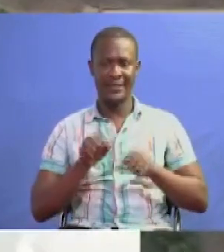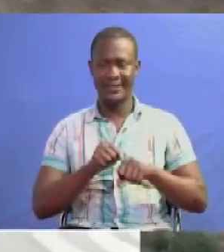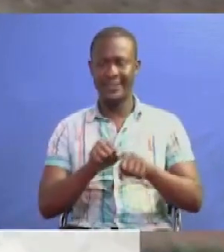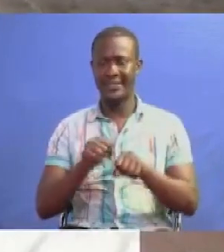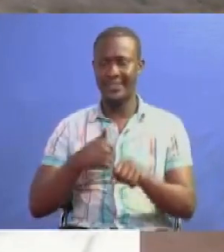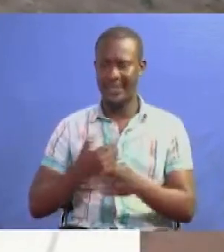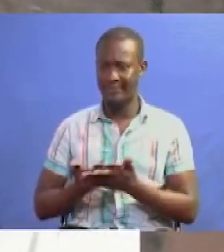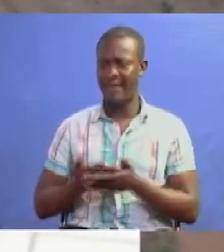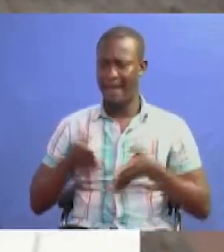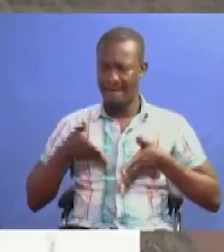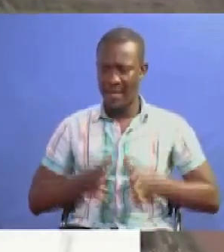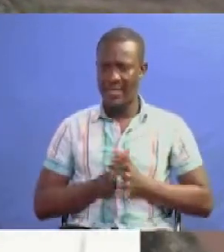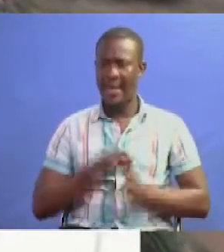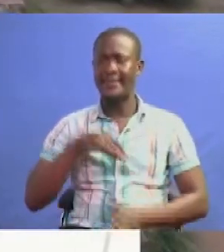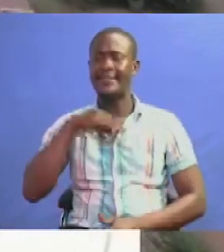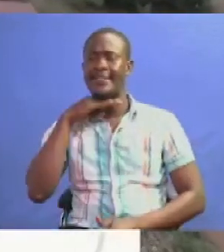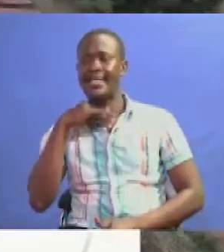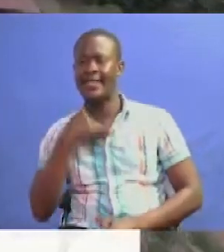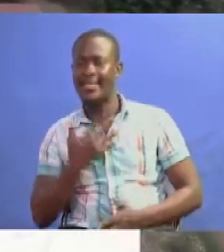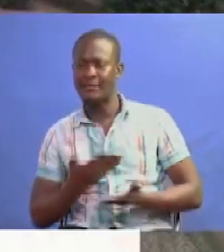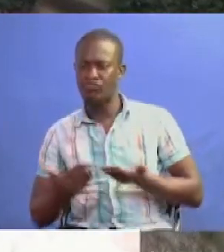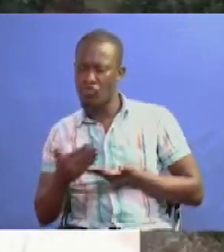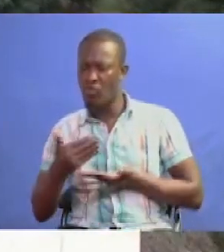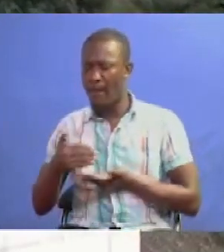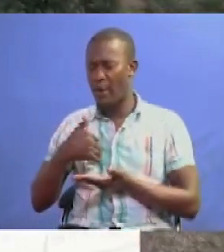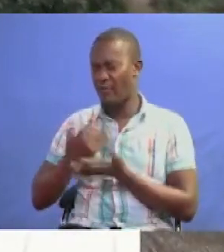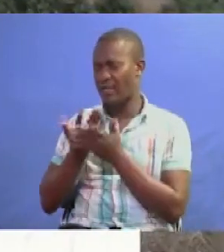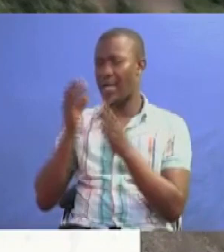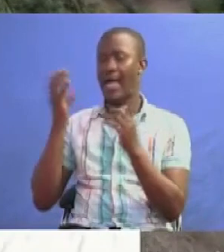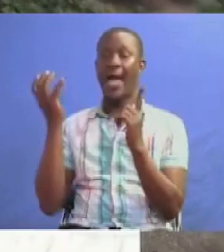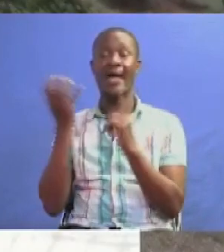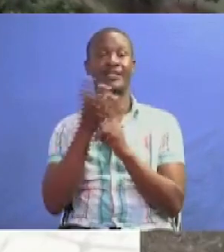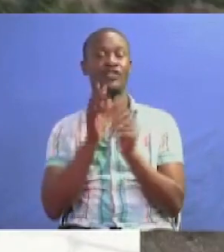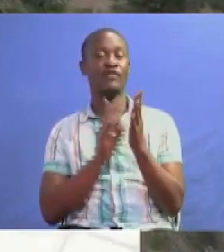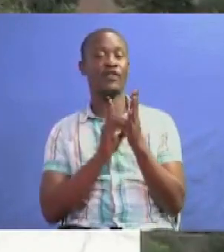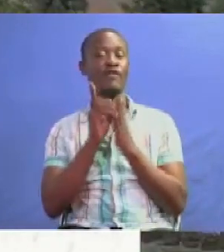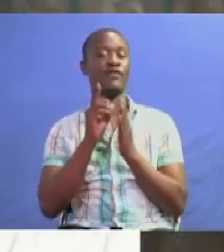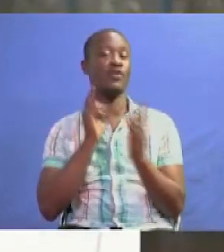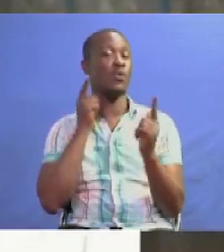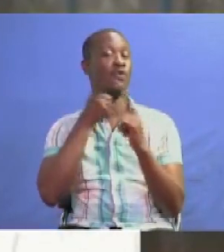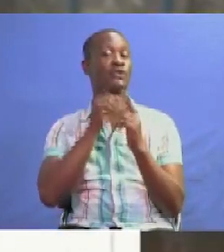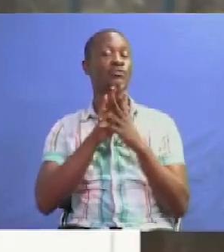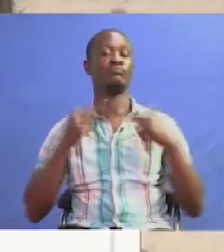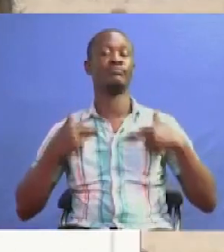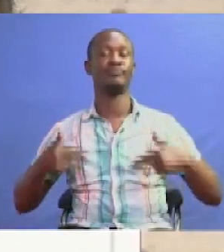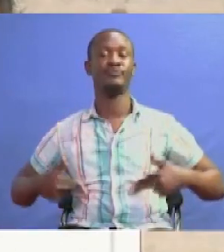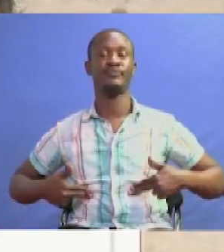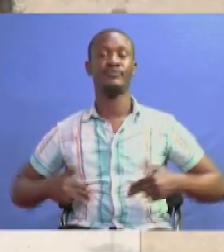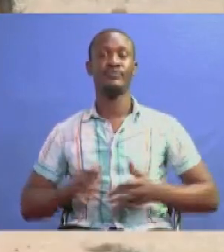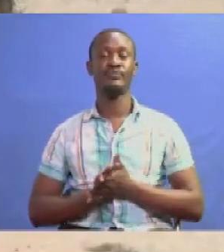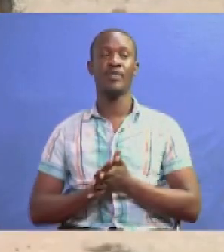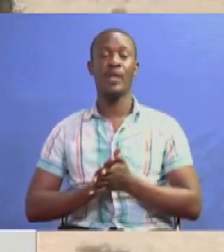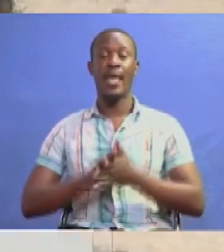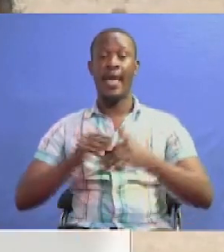neonatal morbidity and mortality, thus contributing to the achievement of sustainable development goals on health. We have